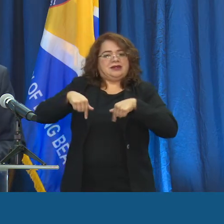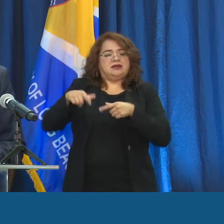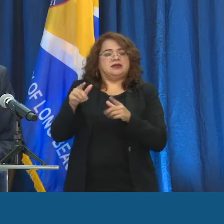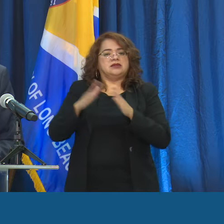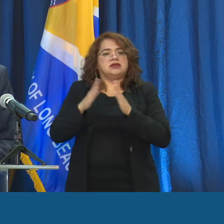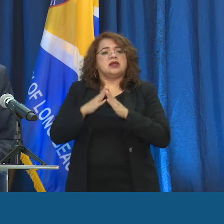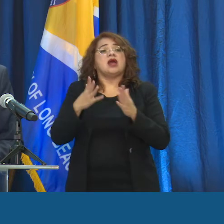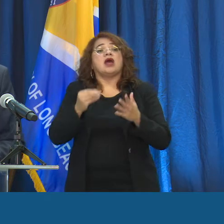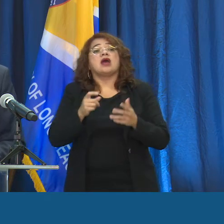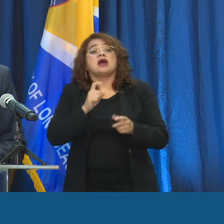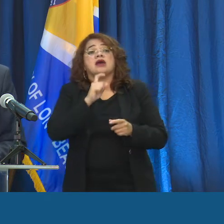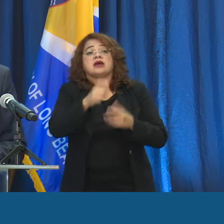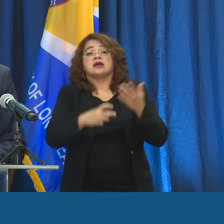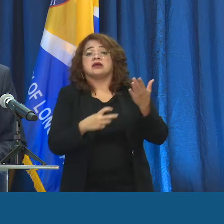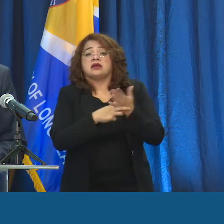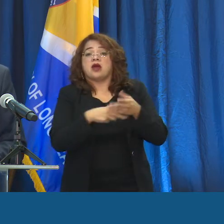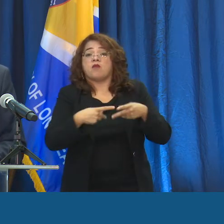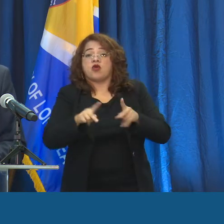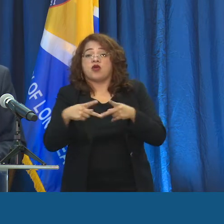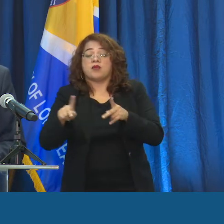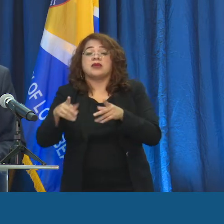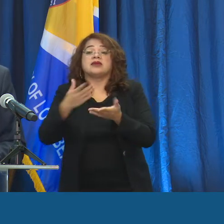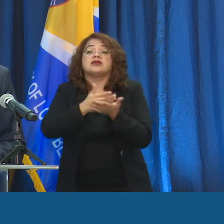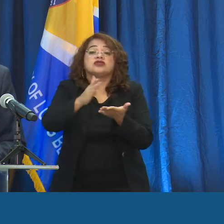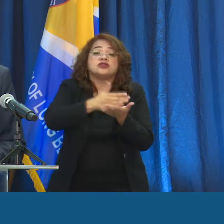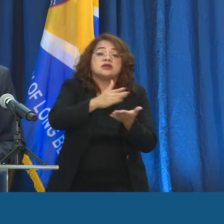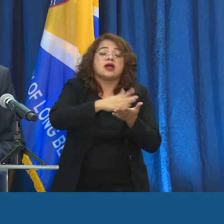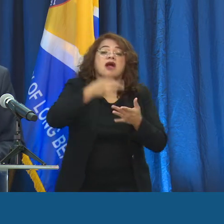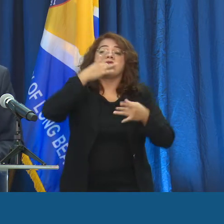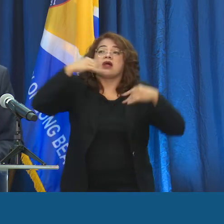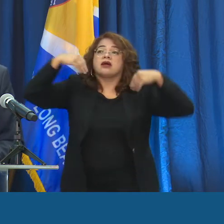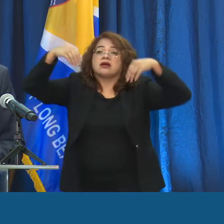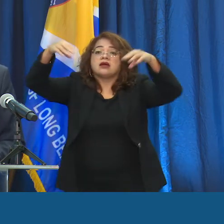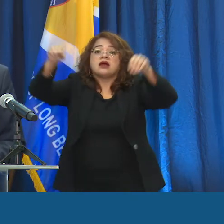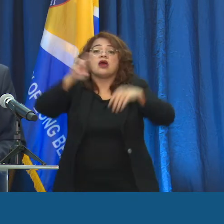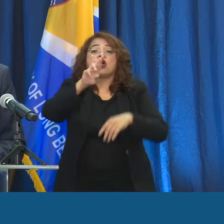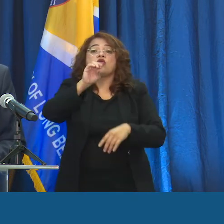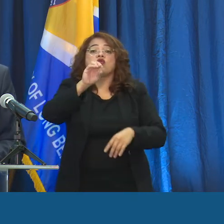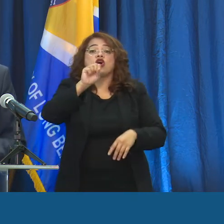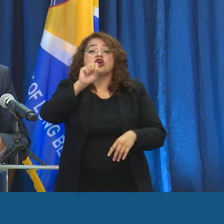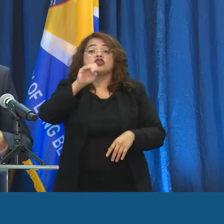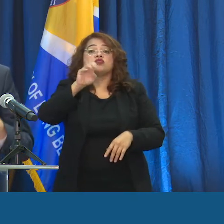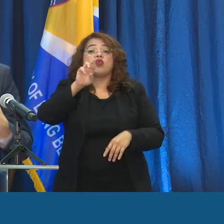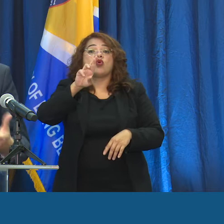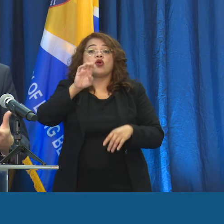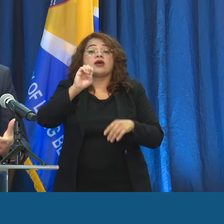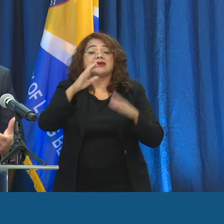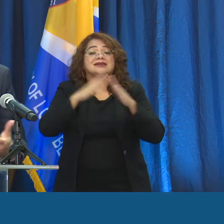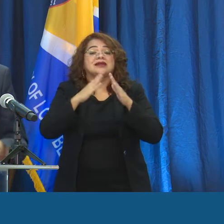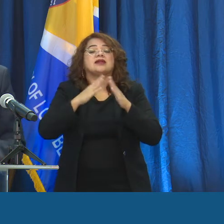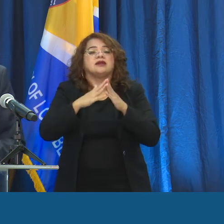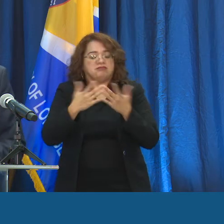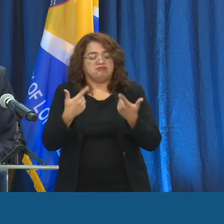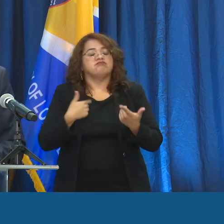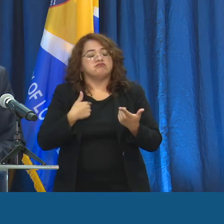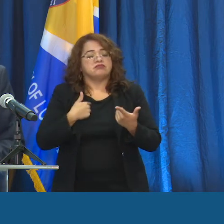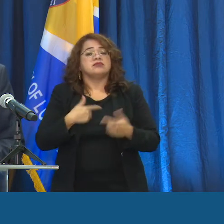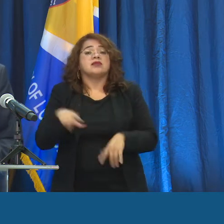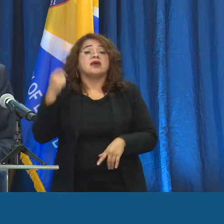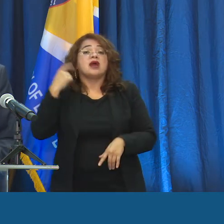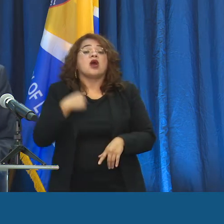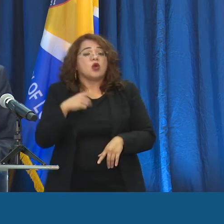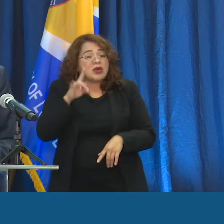issuance and our streetlight maintenance, and we'll be street sweeping for the city of Rossmore. But we're also looking at contracting out in the staff